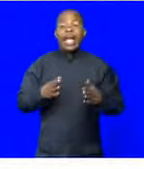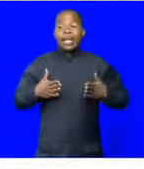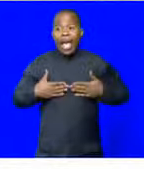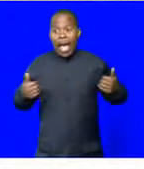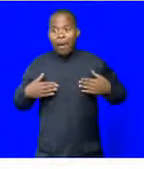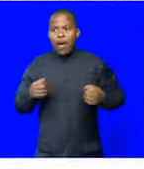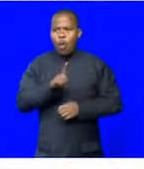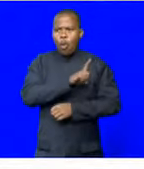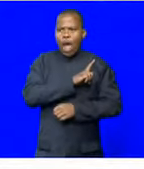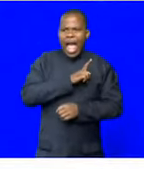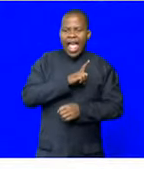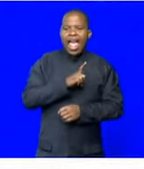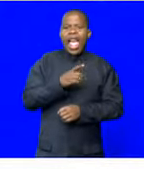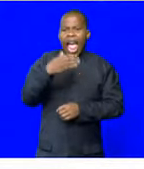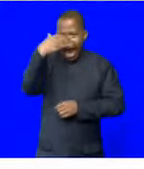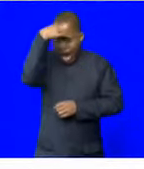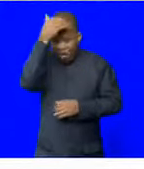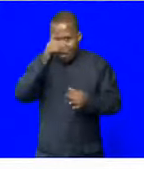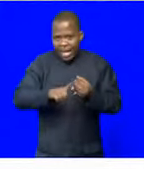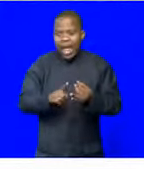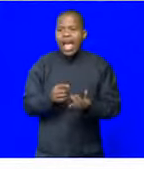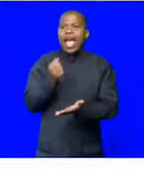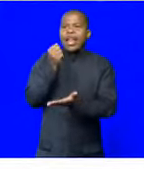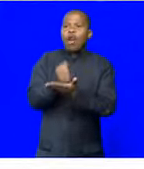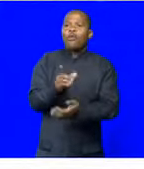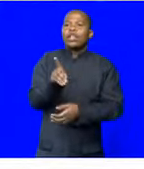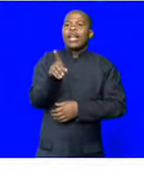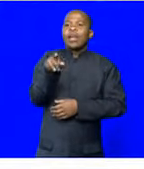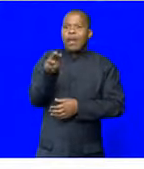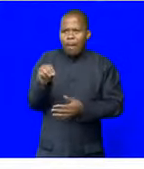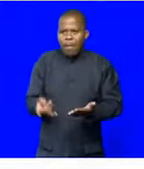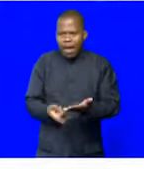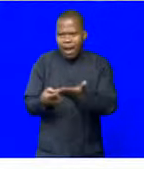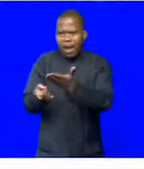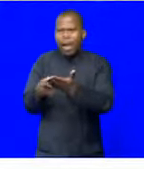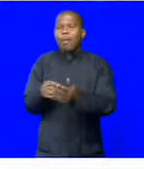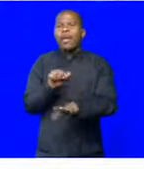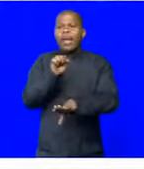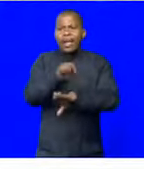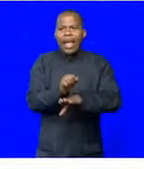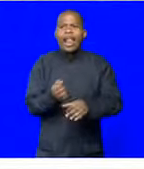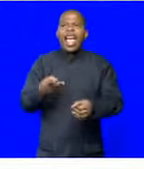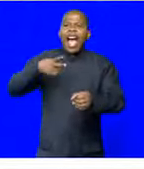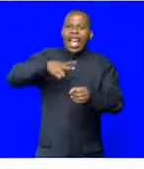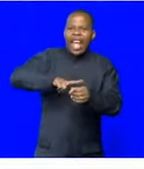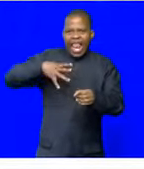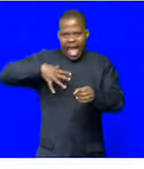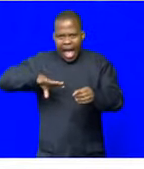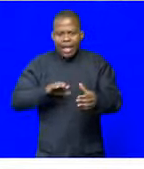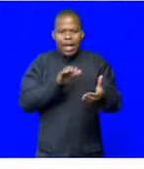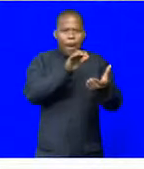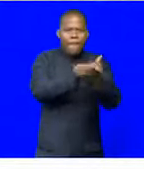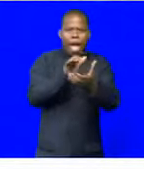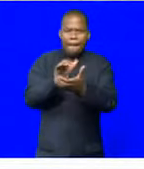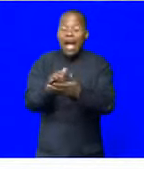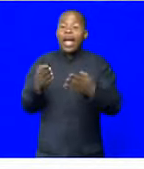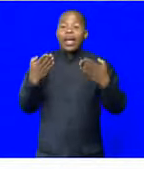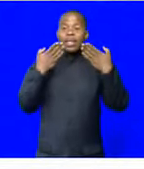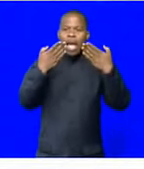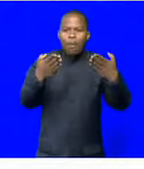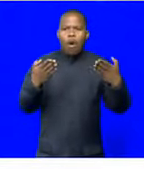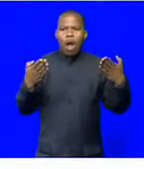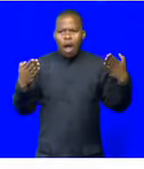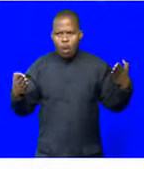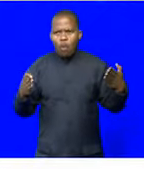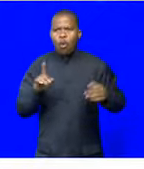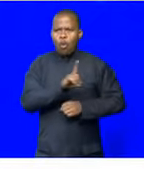office to make this possible. Thank you very much for this partnership. We also want to appreciate all the partners who have been working tirelessly with the